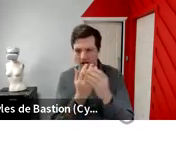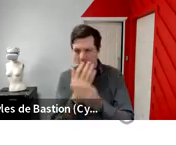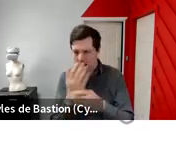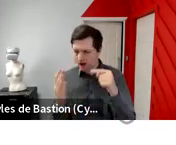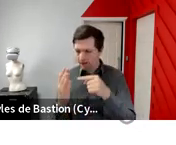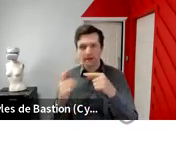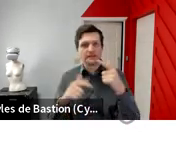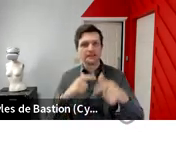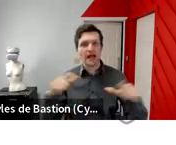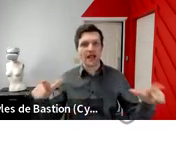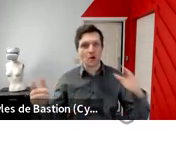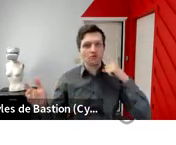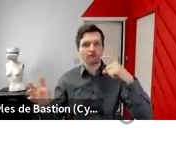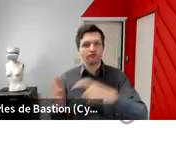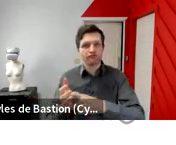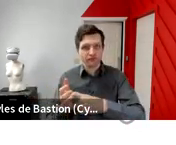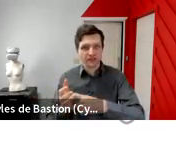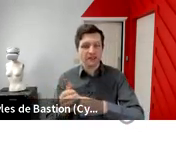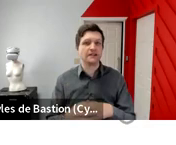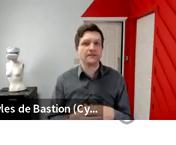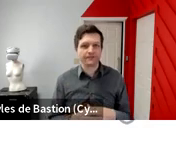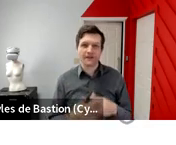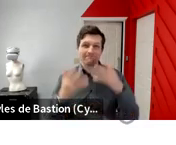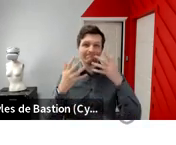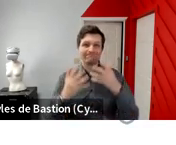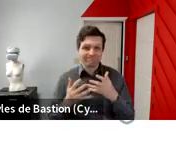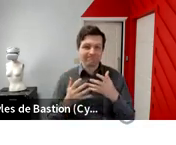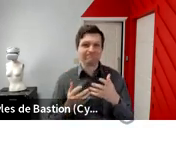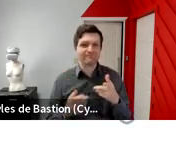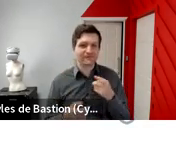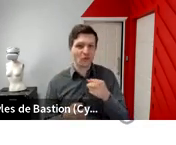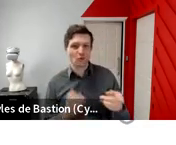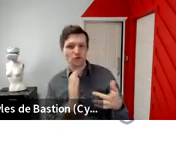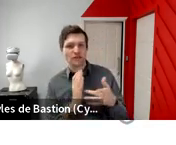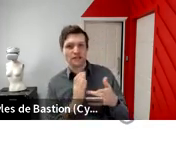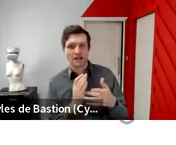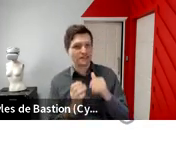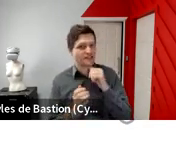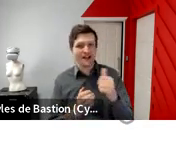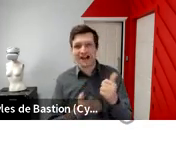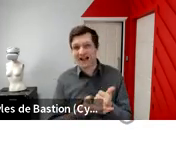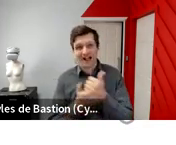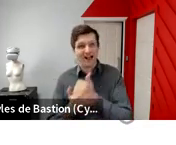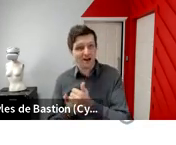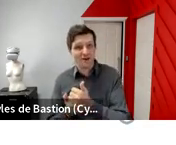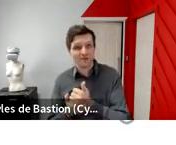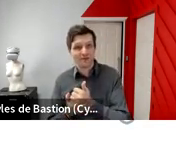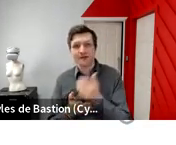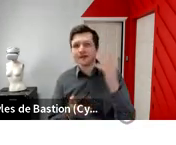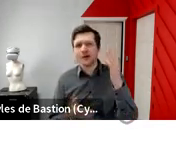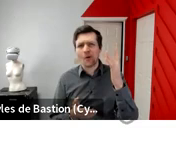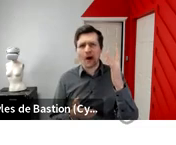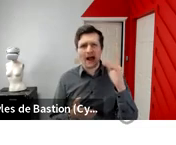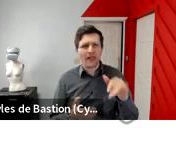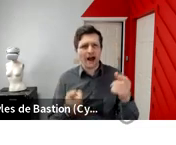to make these gloves. The gloves will recognize sign language. Unfortunately, that technology doesn't